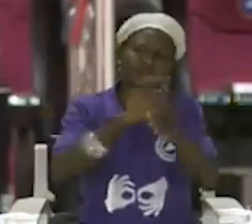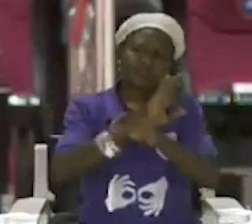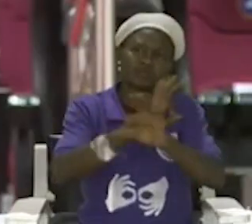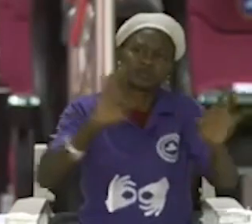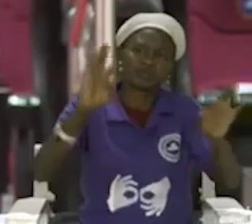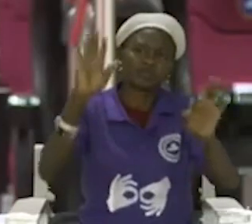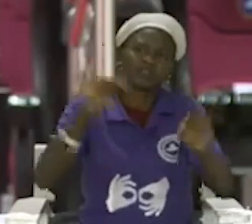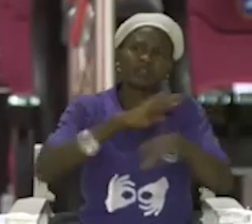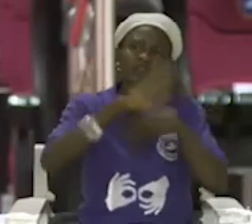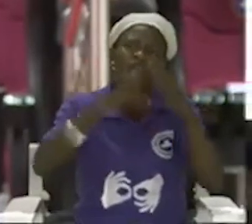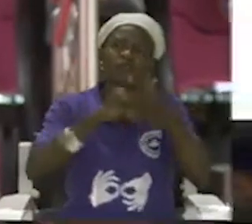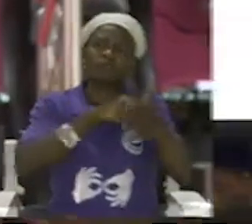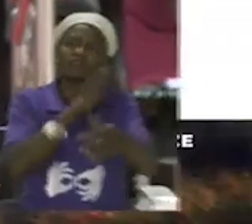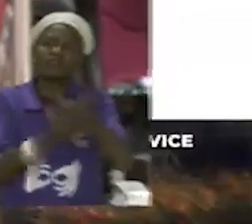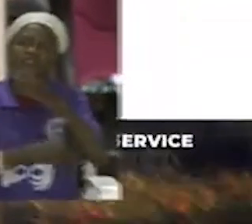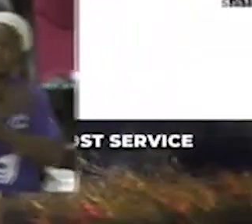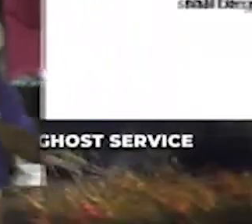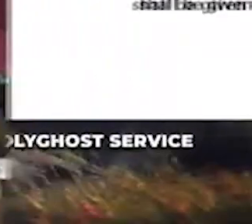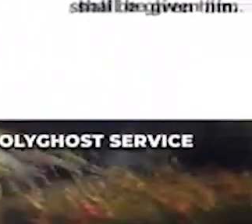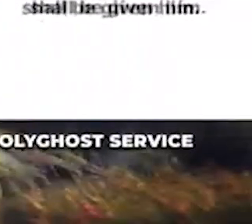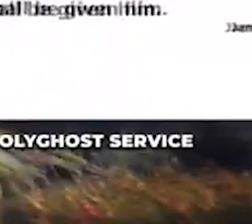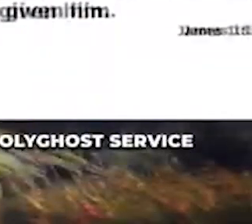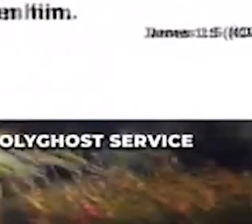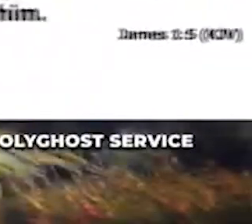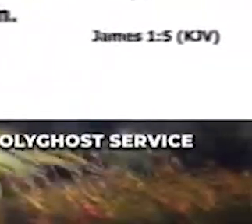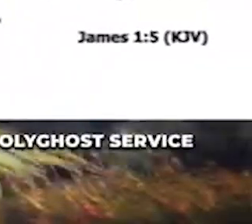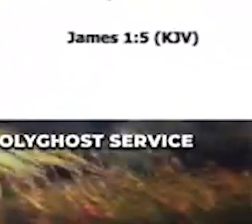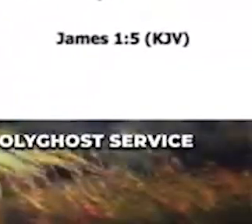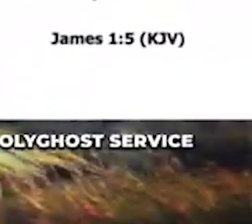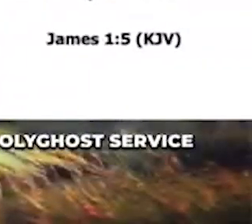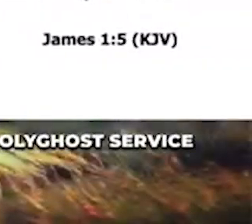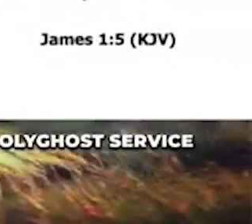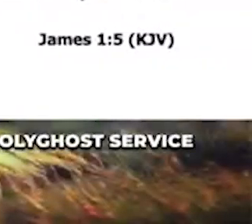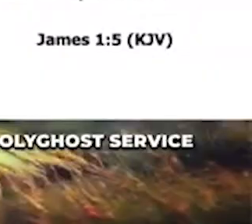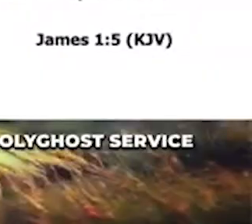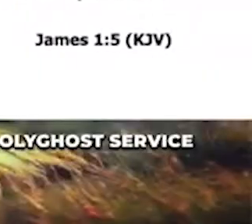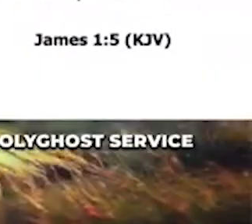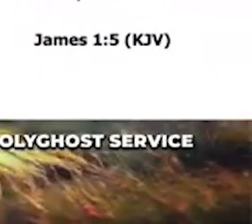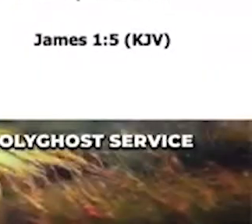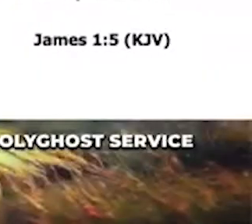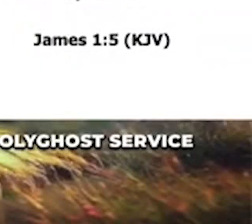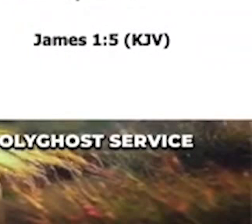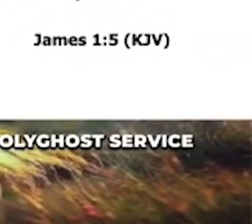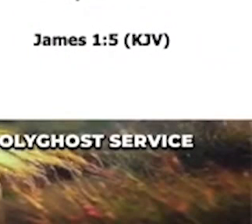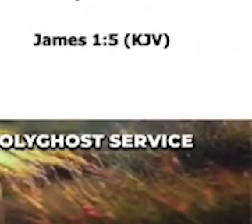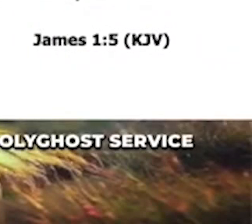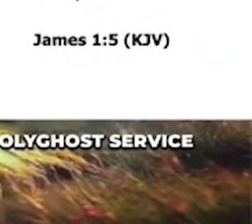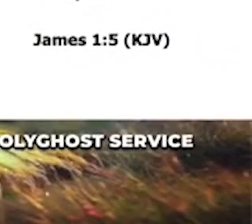The Almighty God can give you dominion mentally,